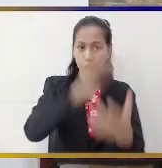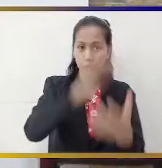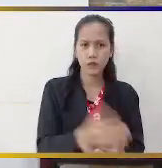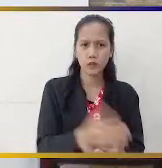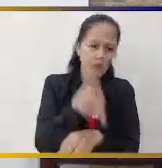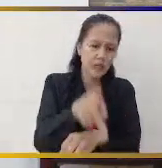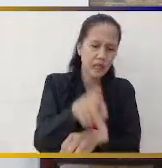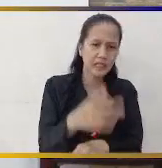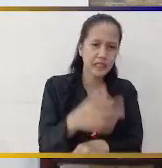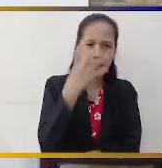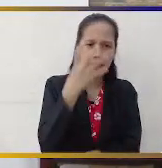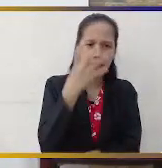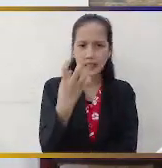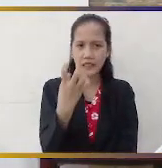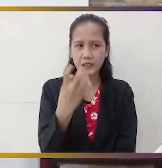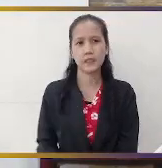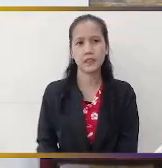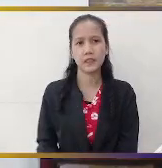sow